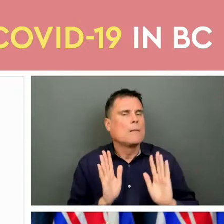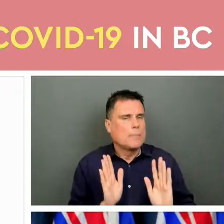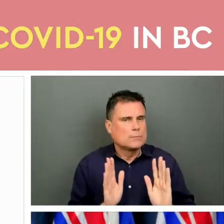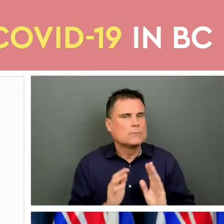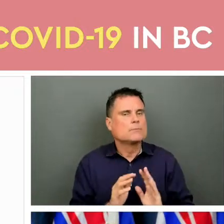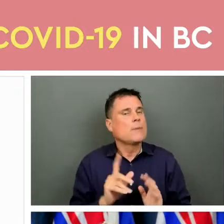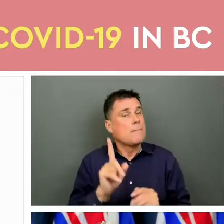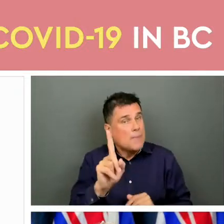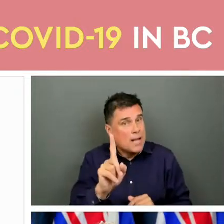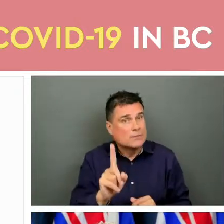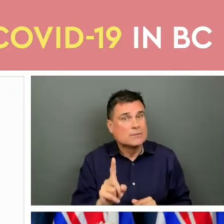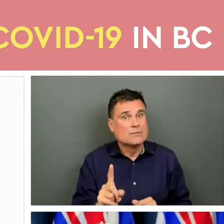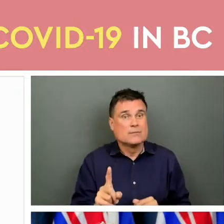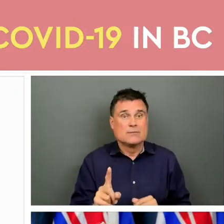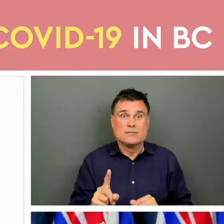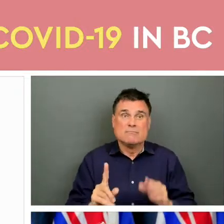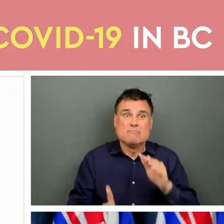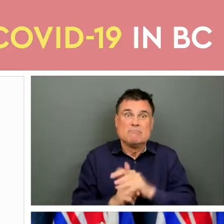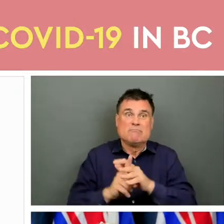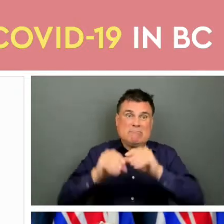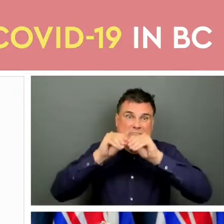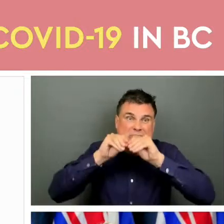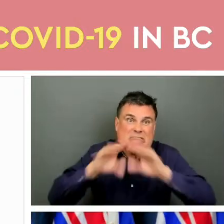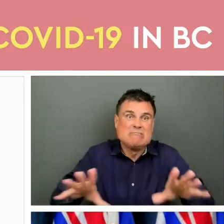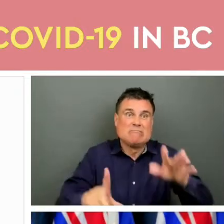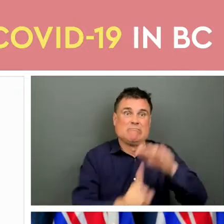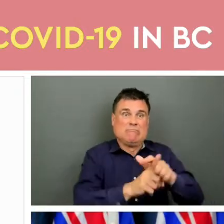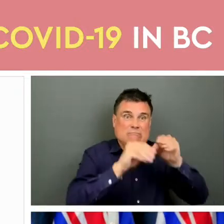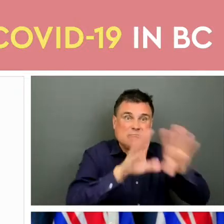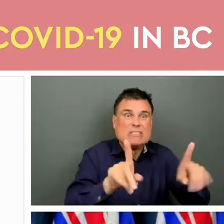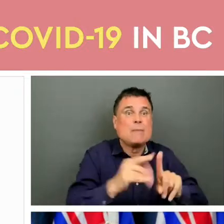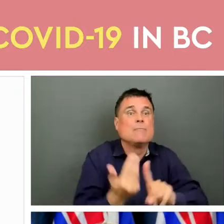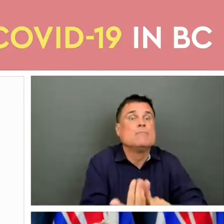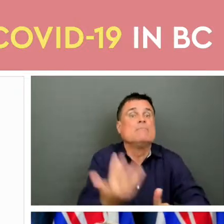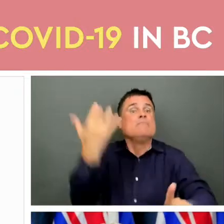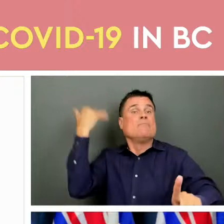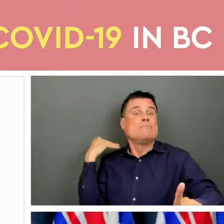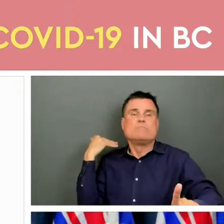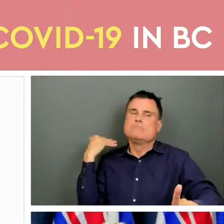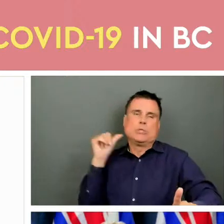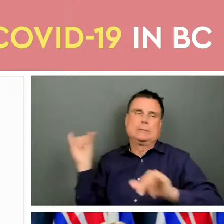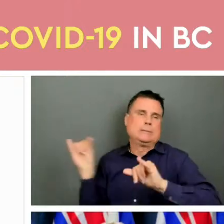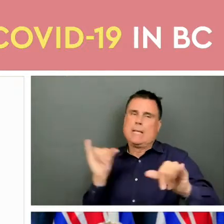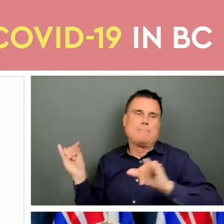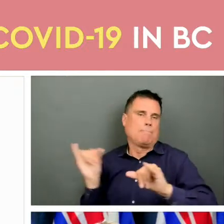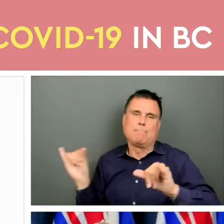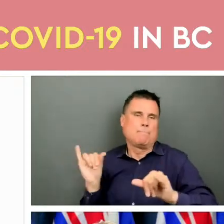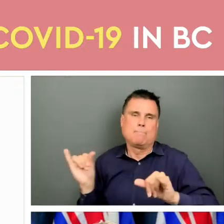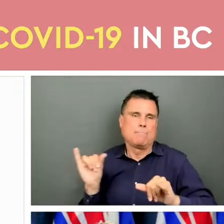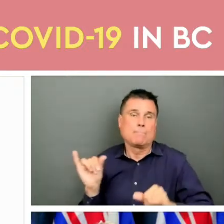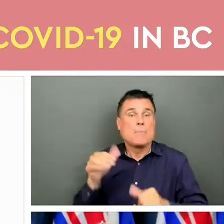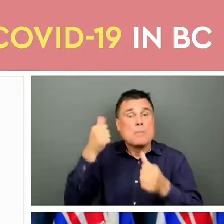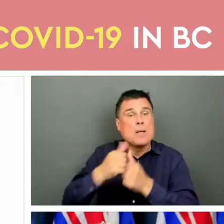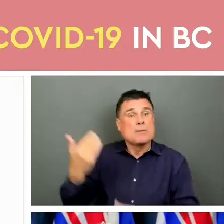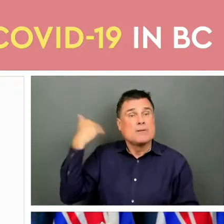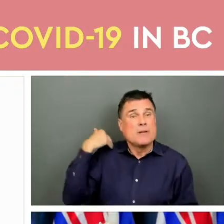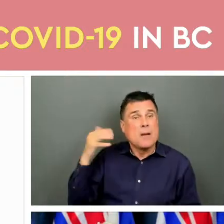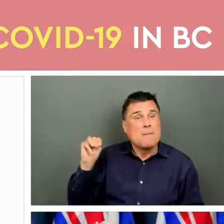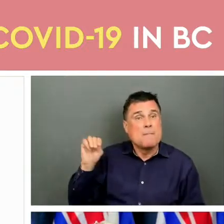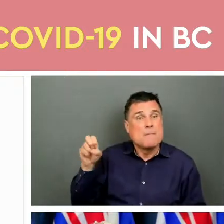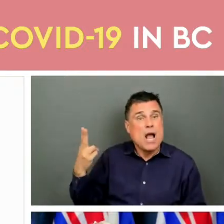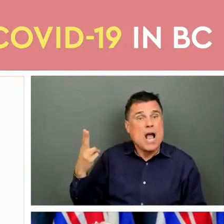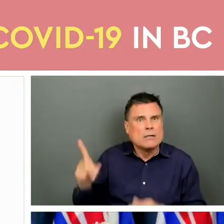our communities the way that we have seen before. Like we saw in March, where we started to see rapid exponential